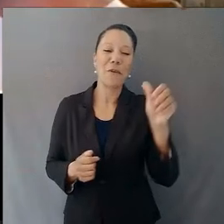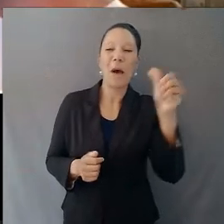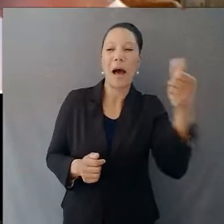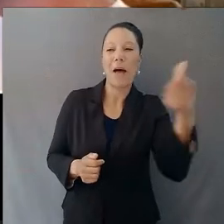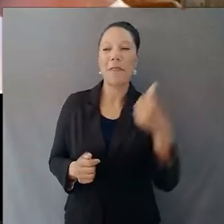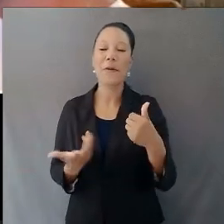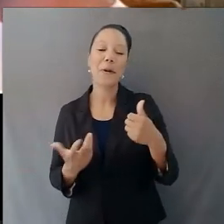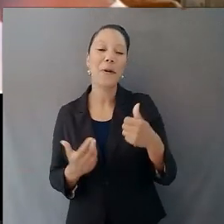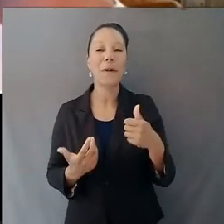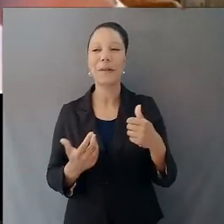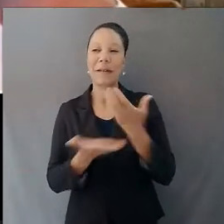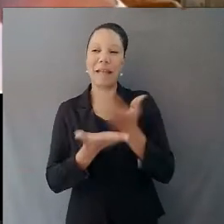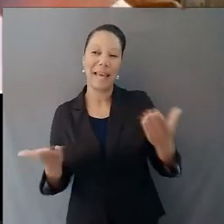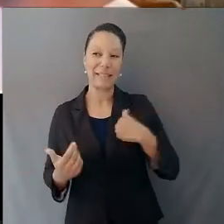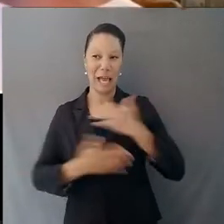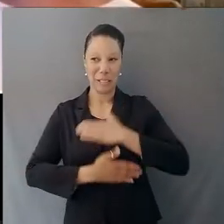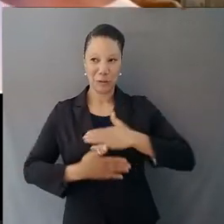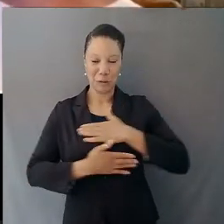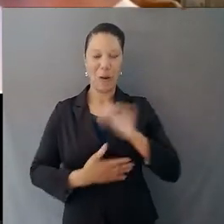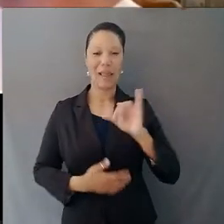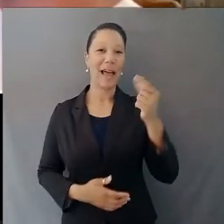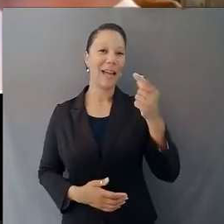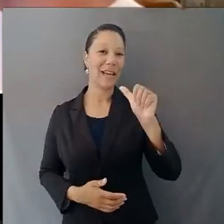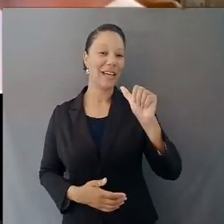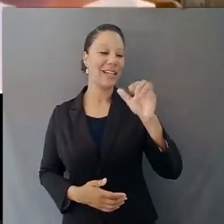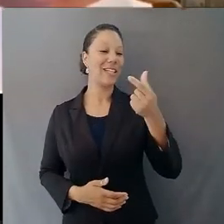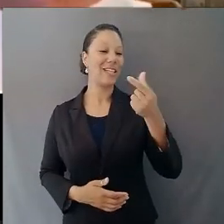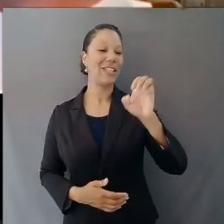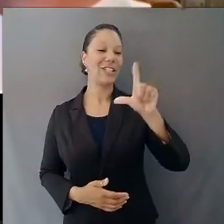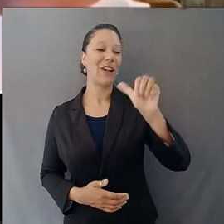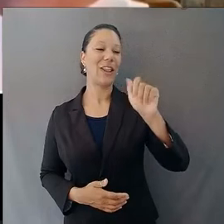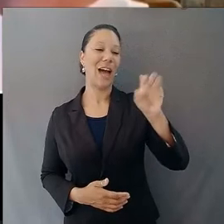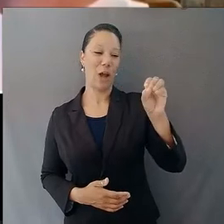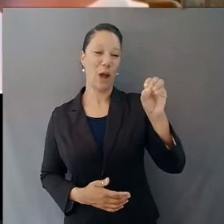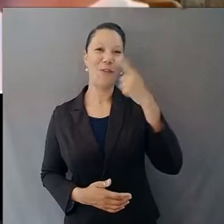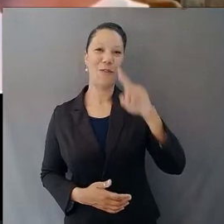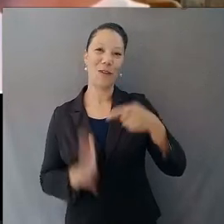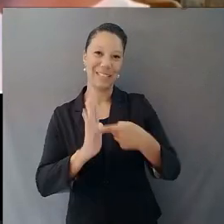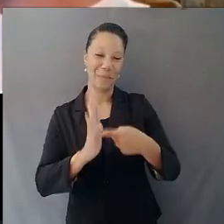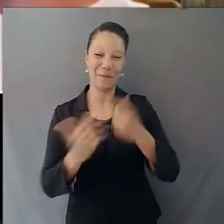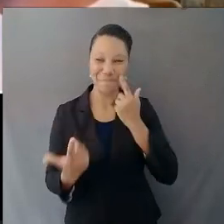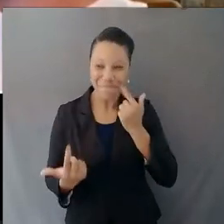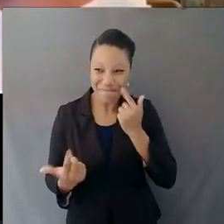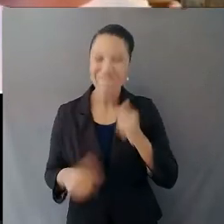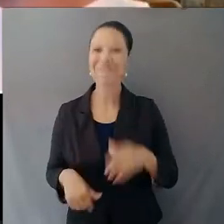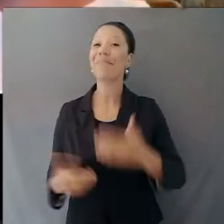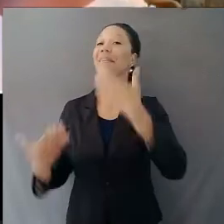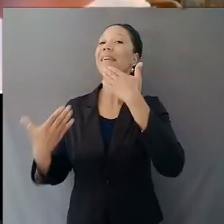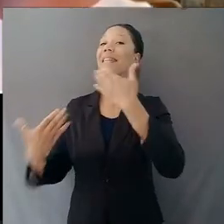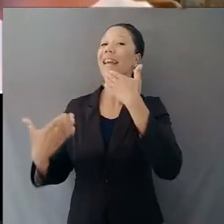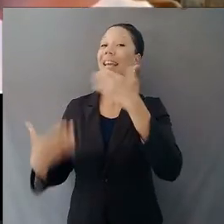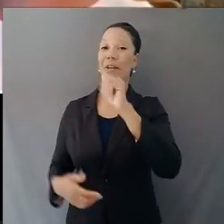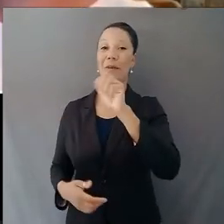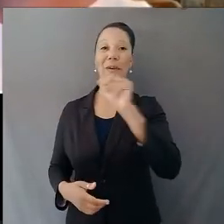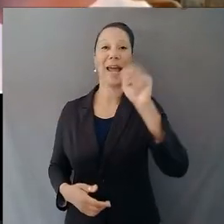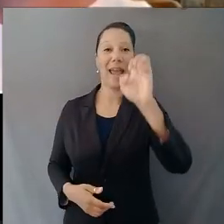decide what I'm going to do. I love gelato, so. I want to thank you, Anne Gaffney. She is our